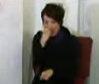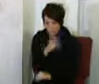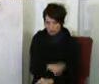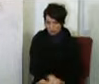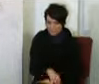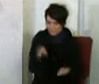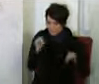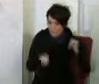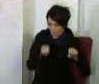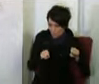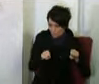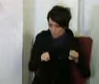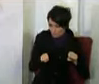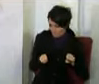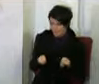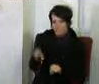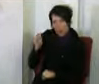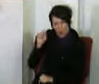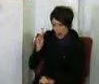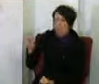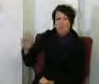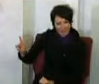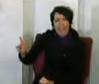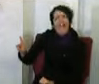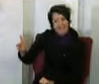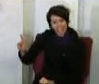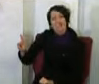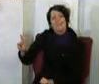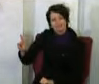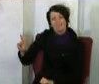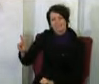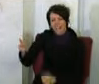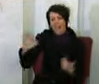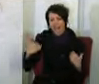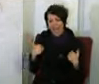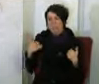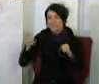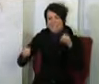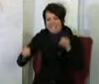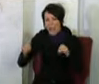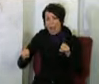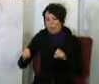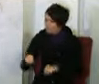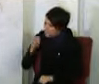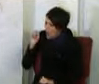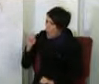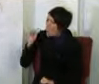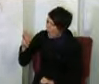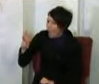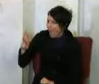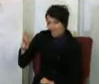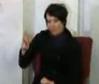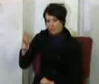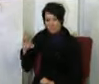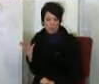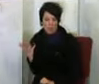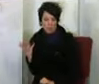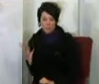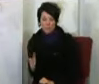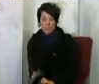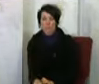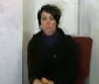doubt is okay. Doubt is okay. So I'd like for you to